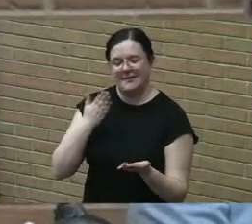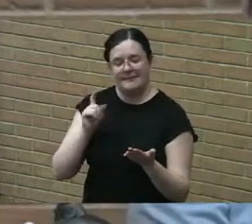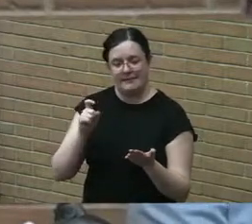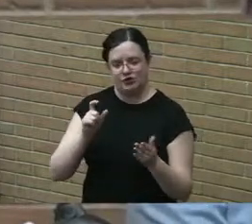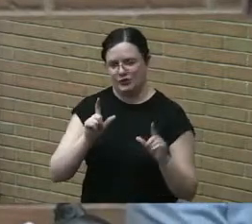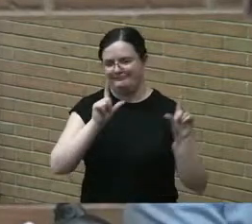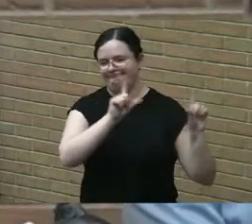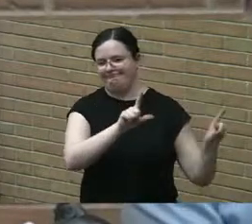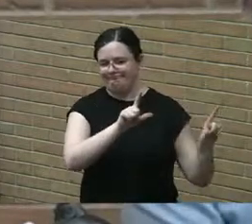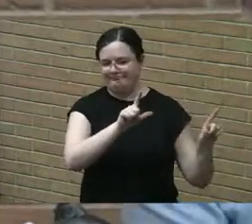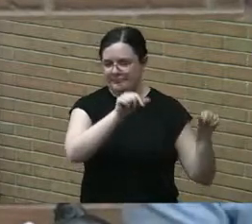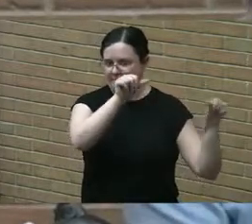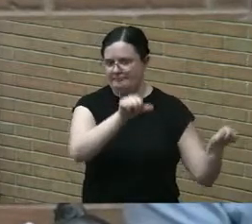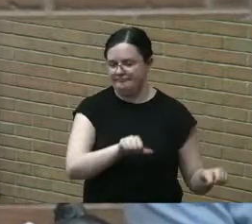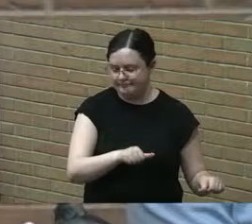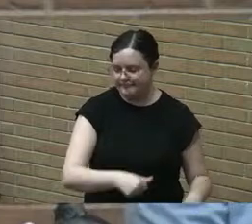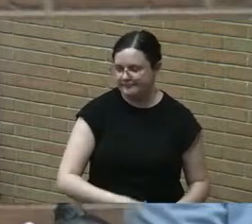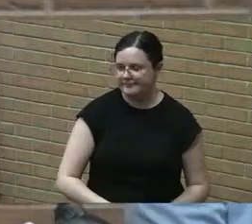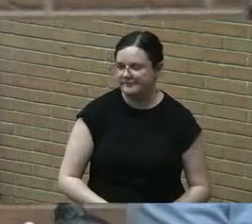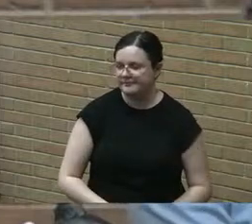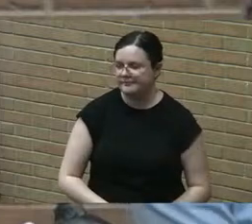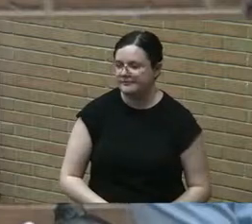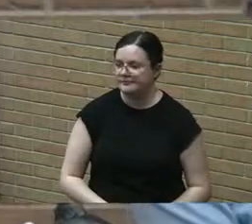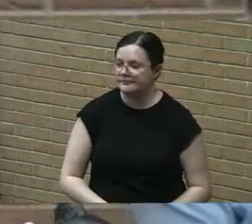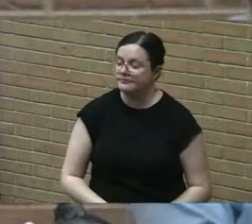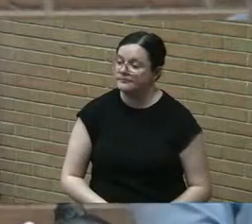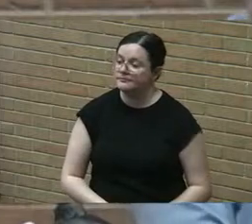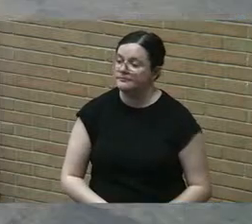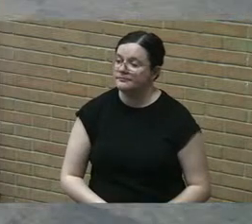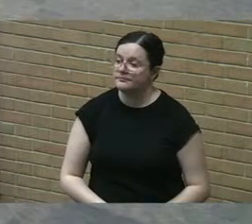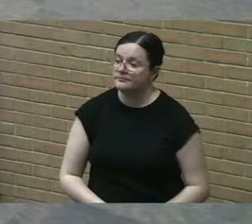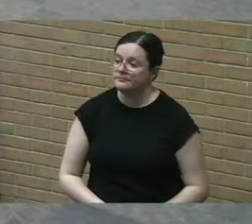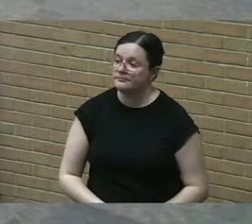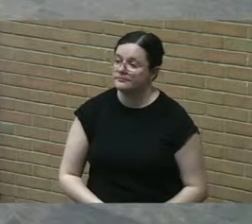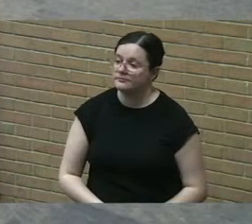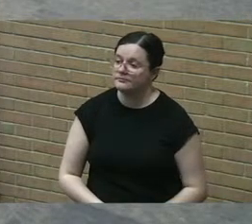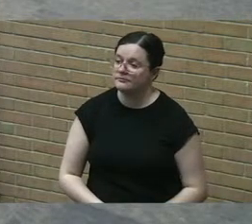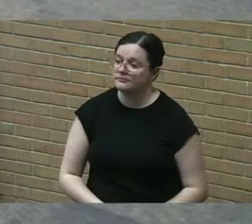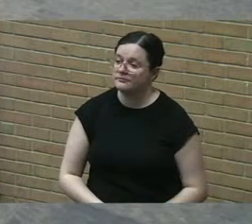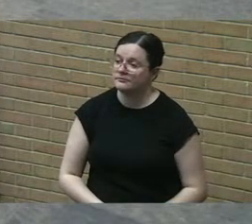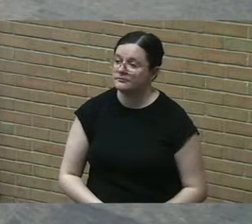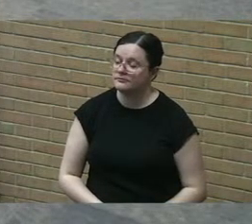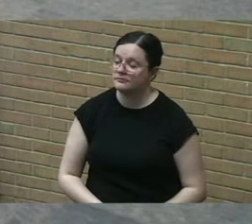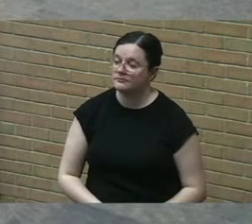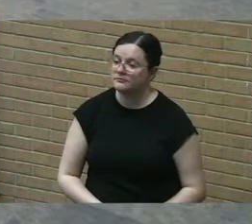for the benefit of the public as well, is